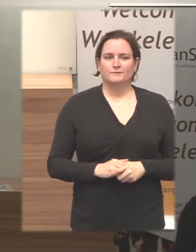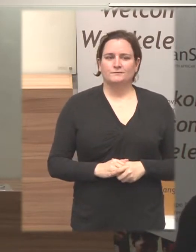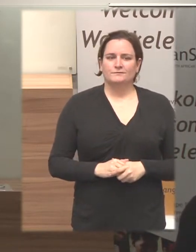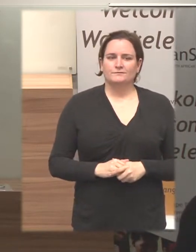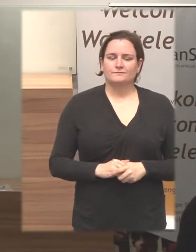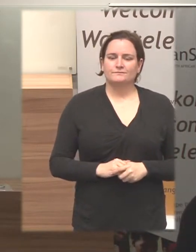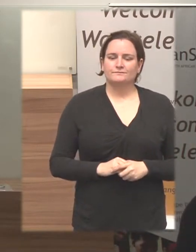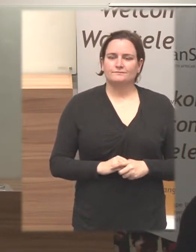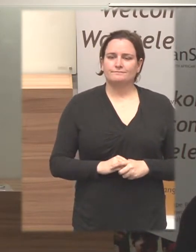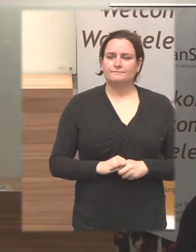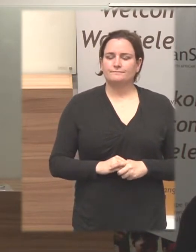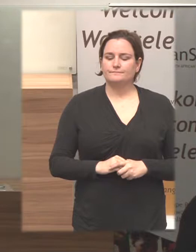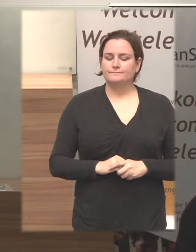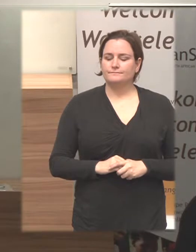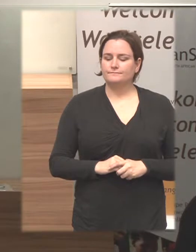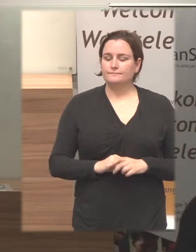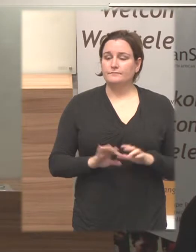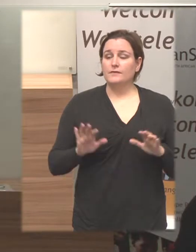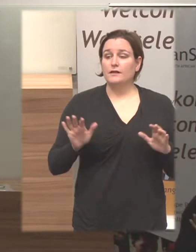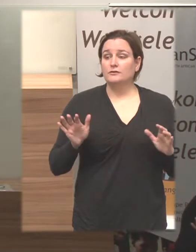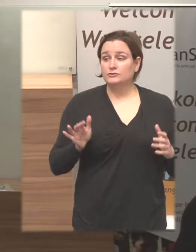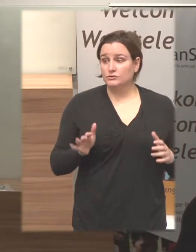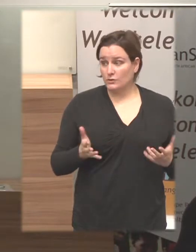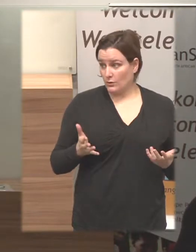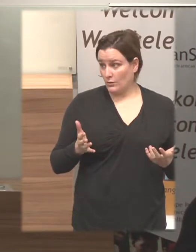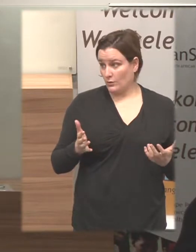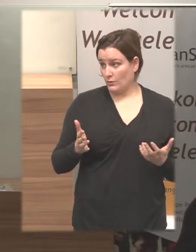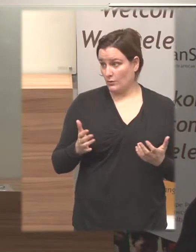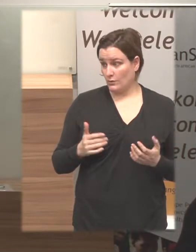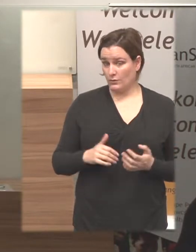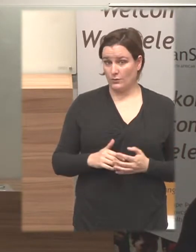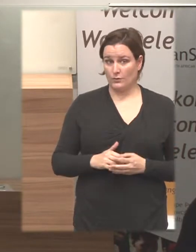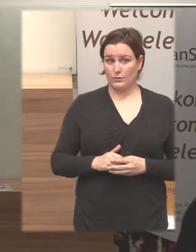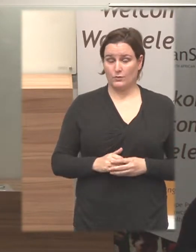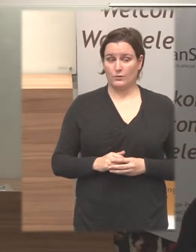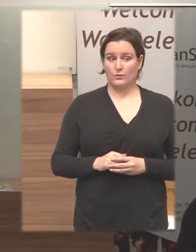So what we see is that we've got a